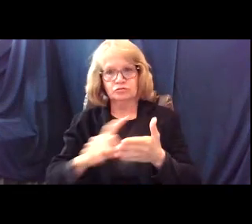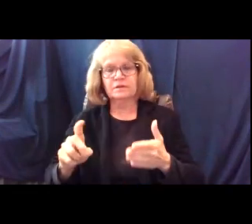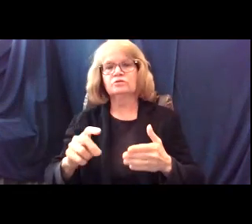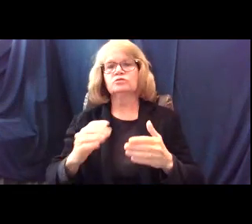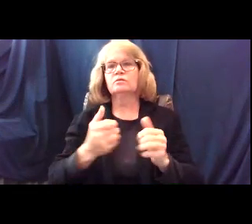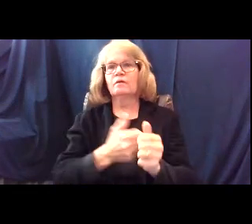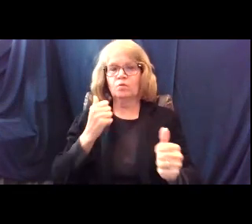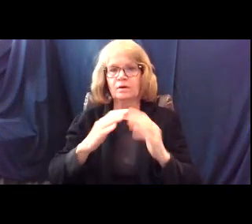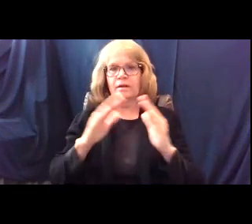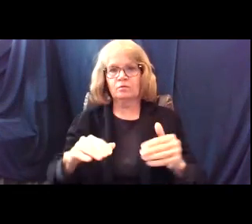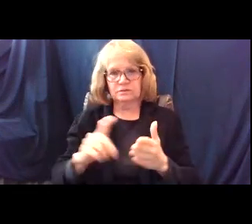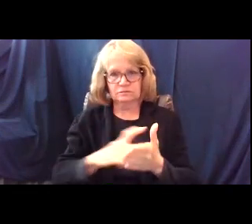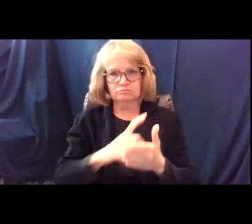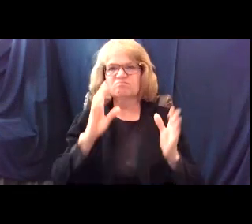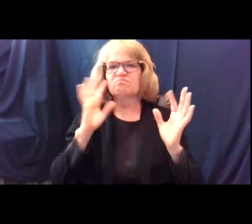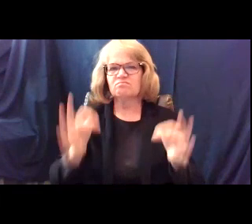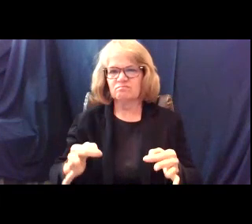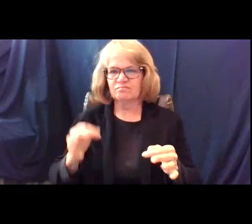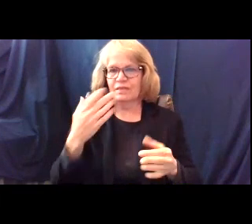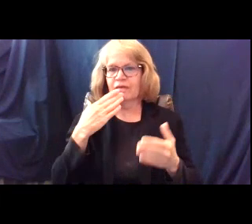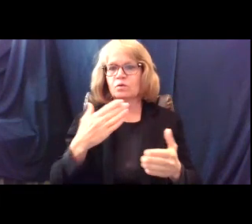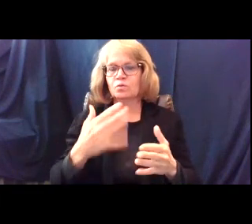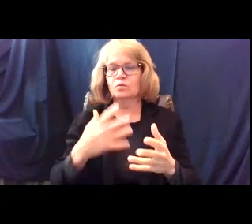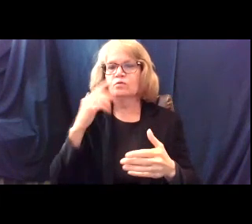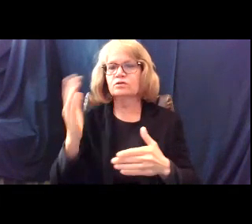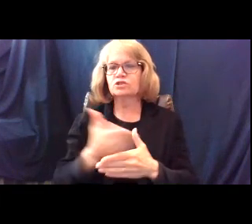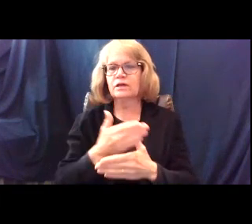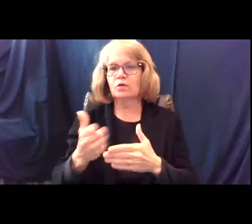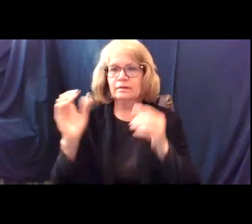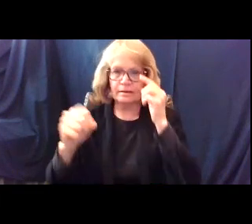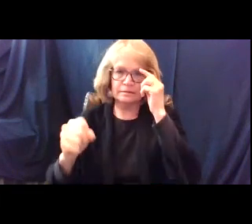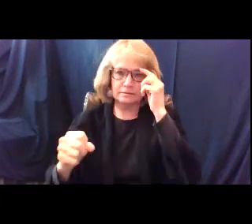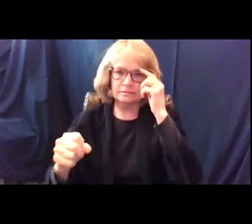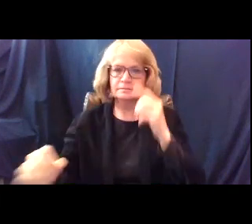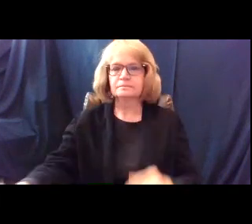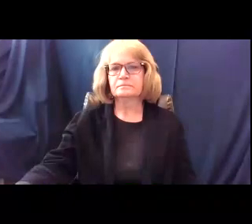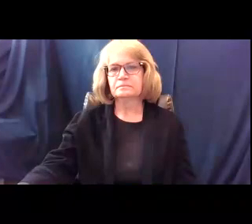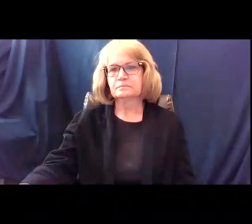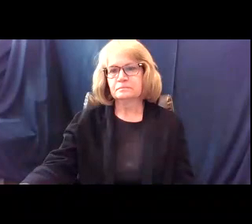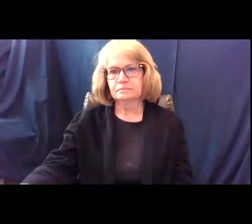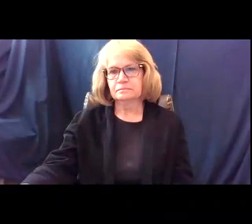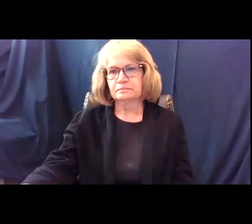discrimination. Absolutely. Thank you so much for sharing.